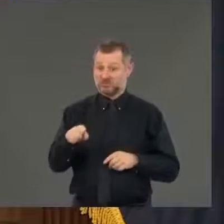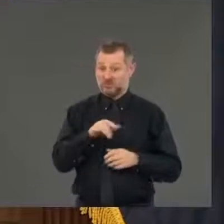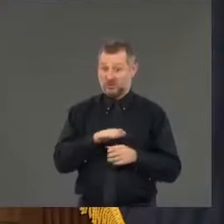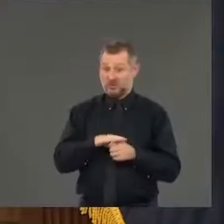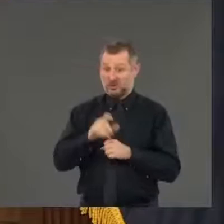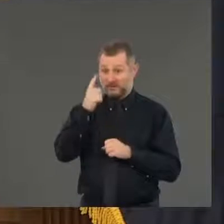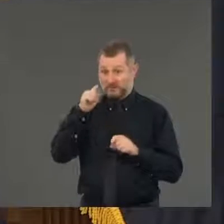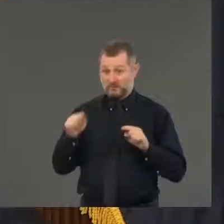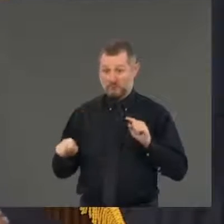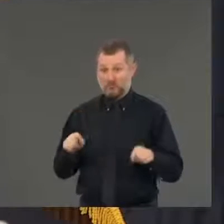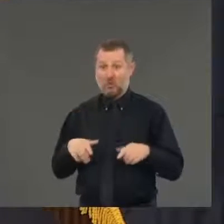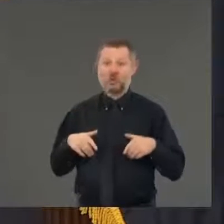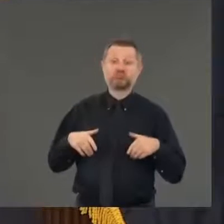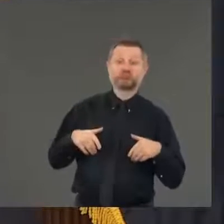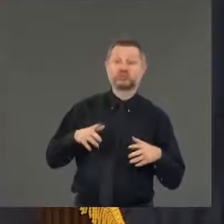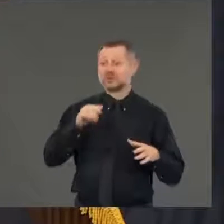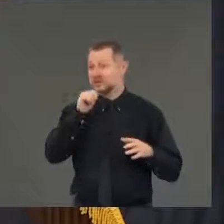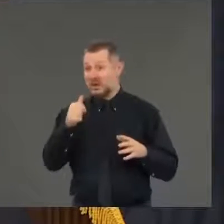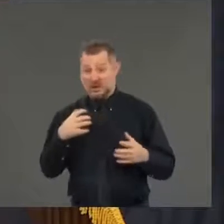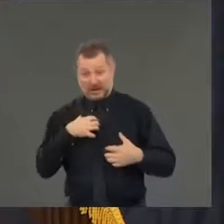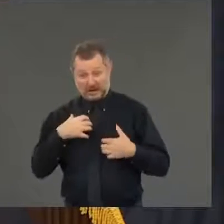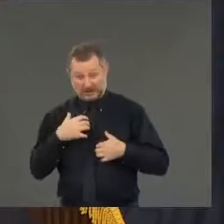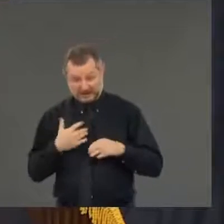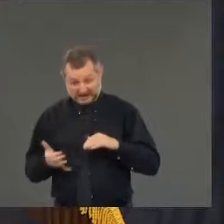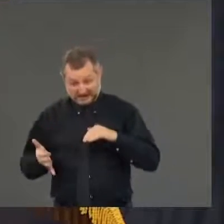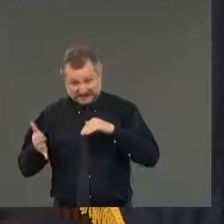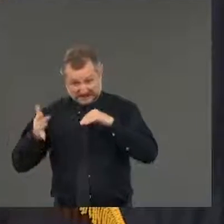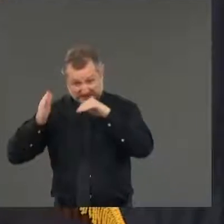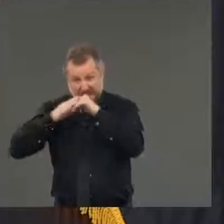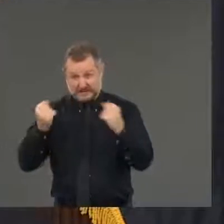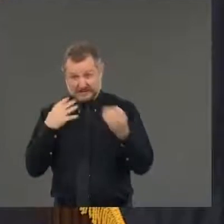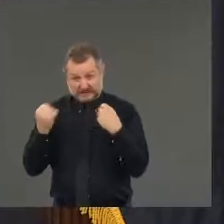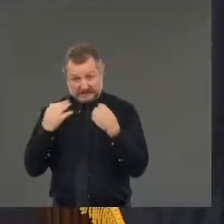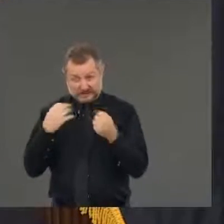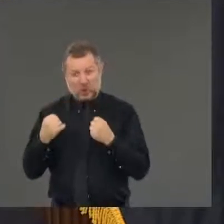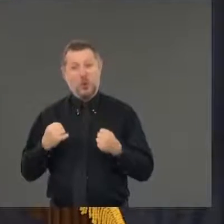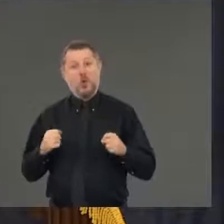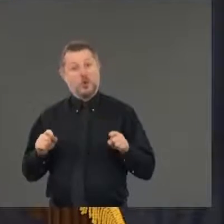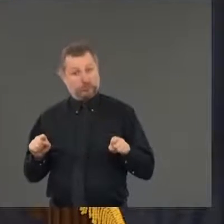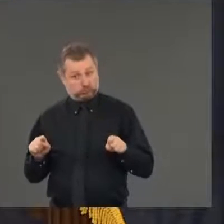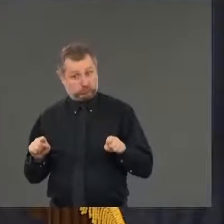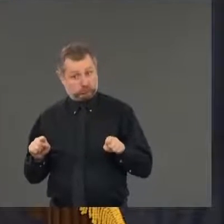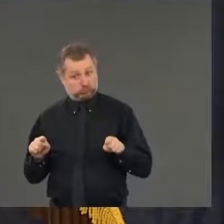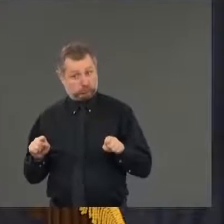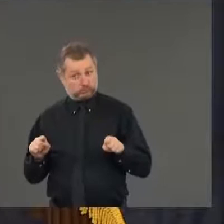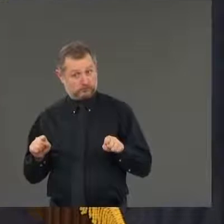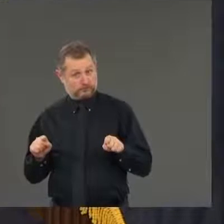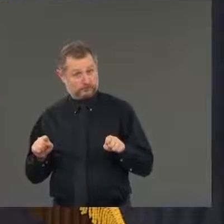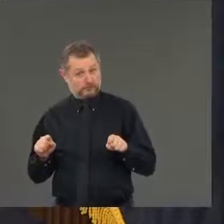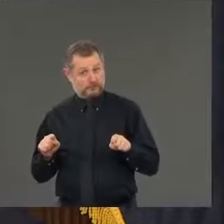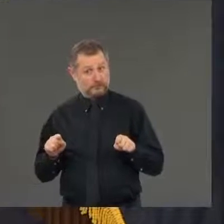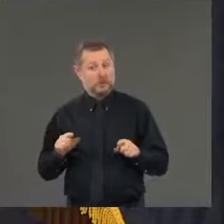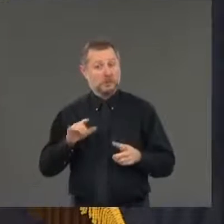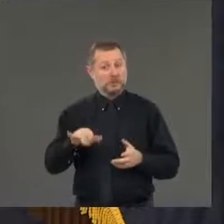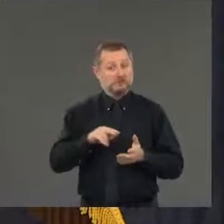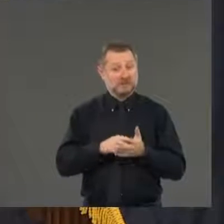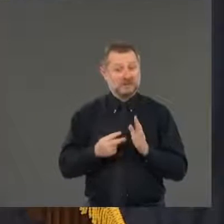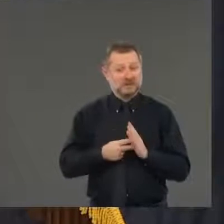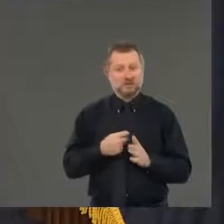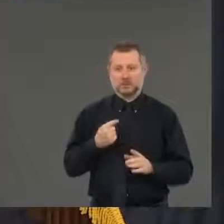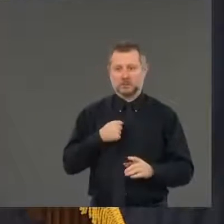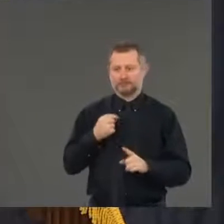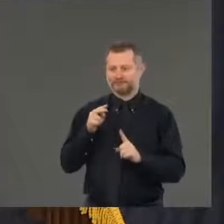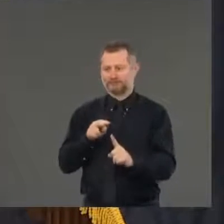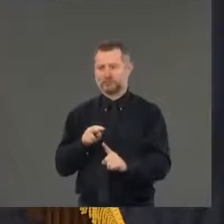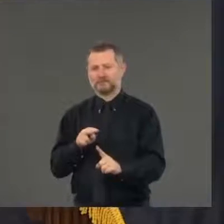governments, if we have a high number of violations of the policy, which is tantamount to a high